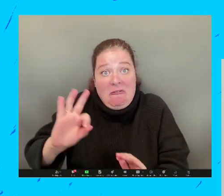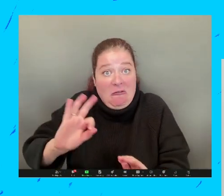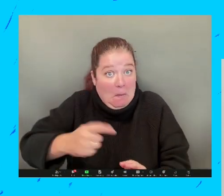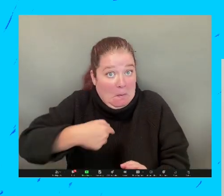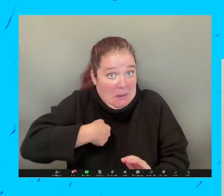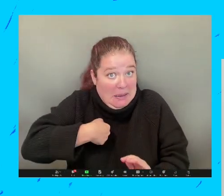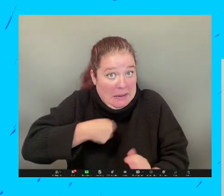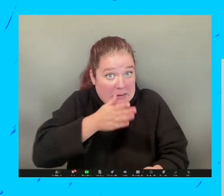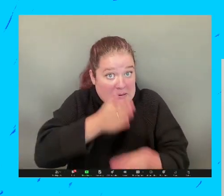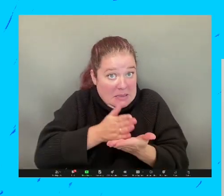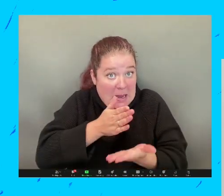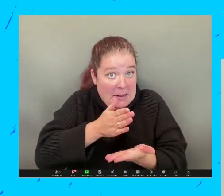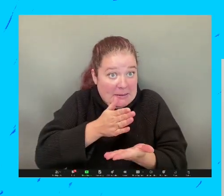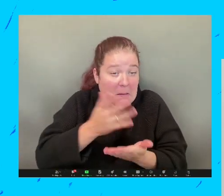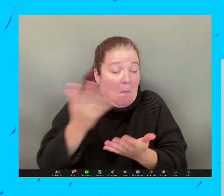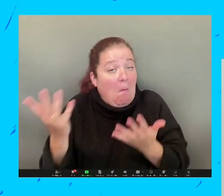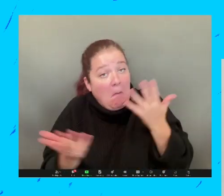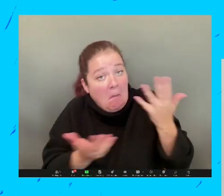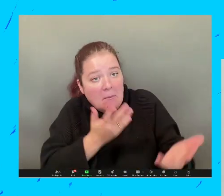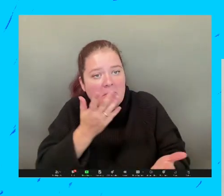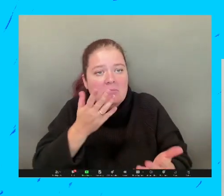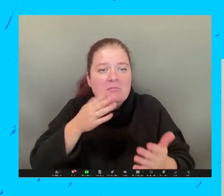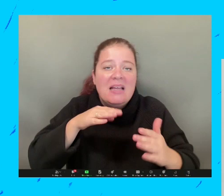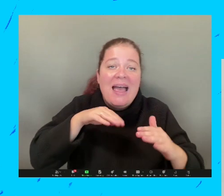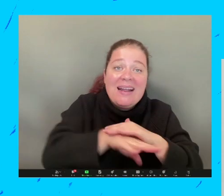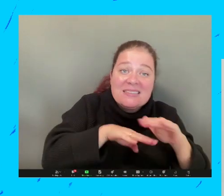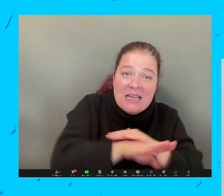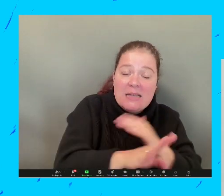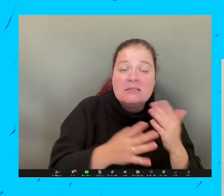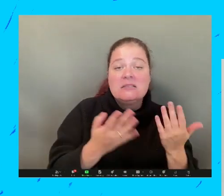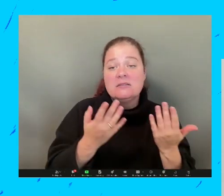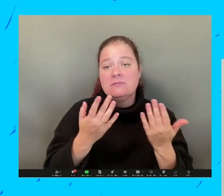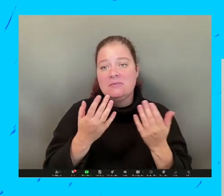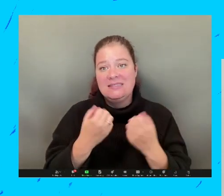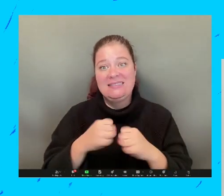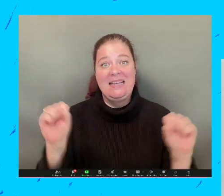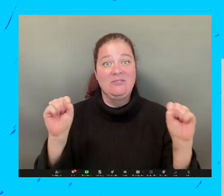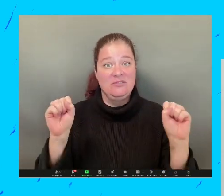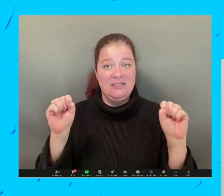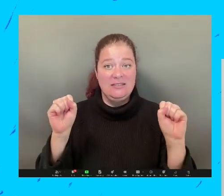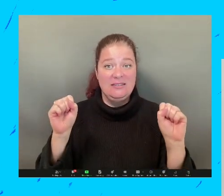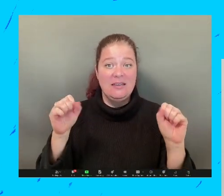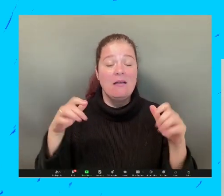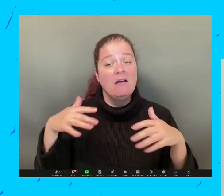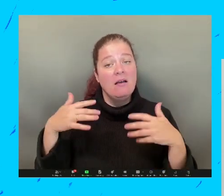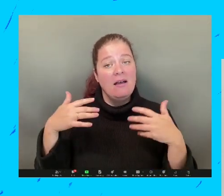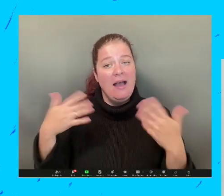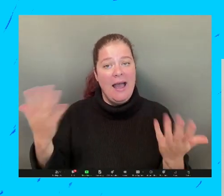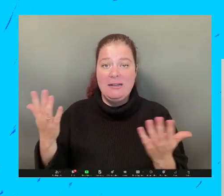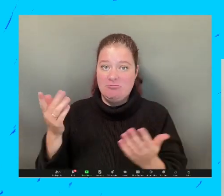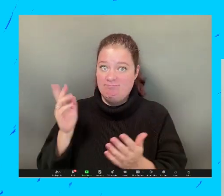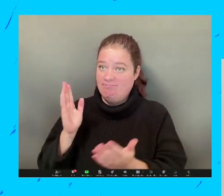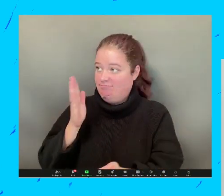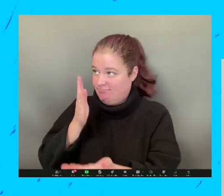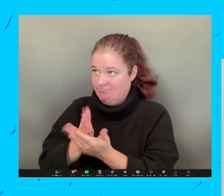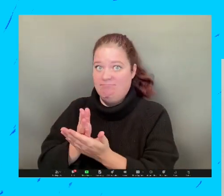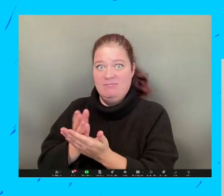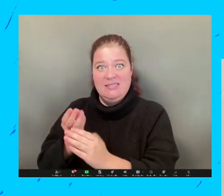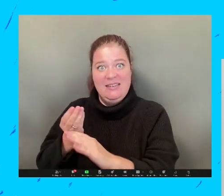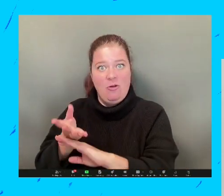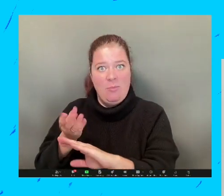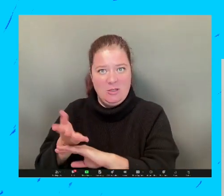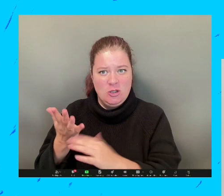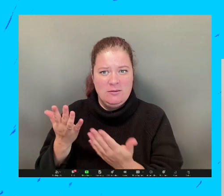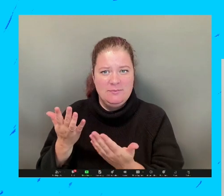look like accessibility, safety, and friendly. because we have seen that in the past years, young people have not